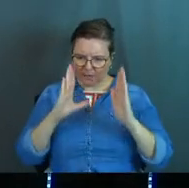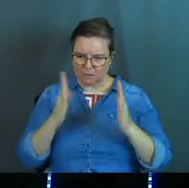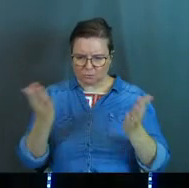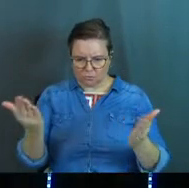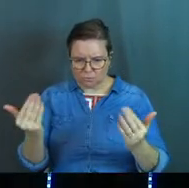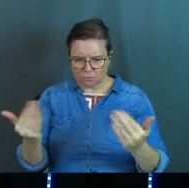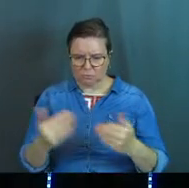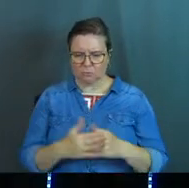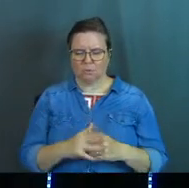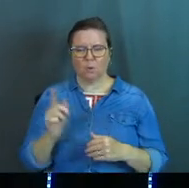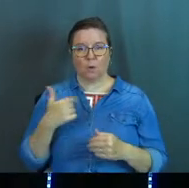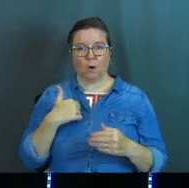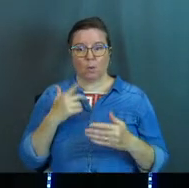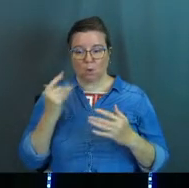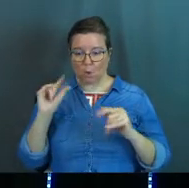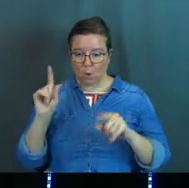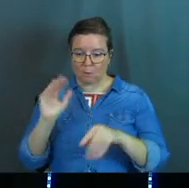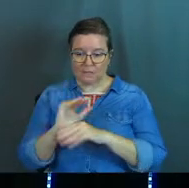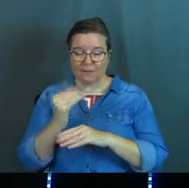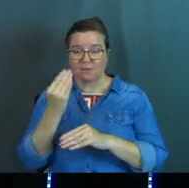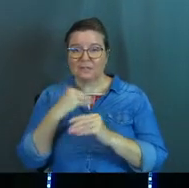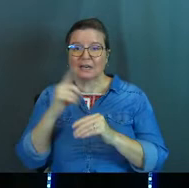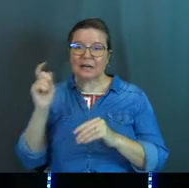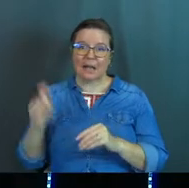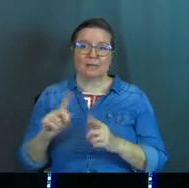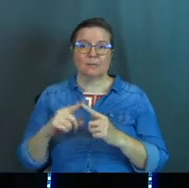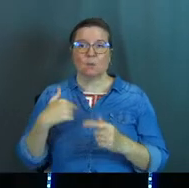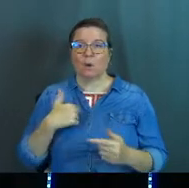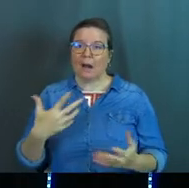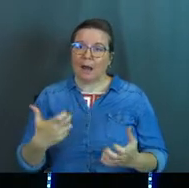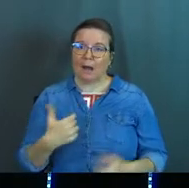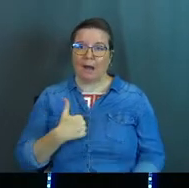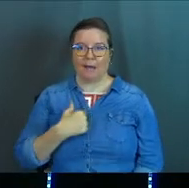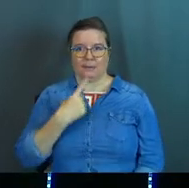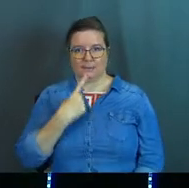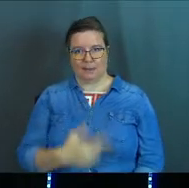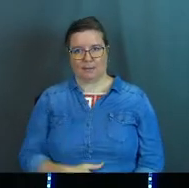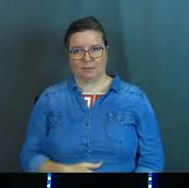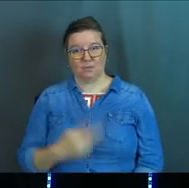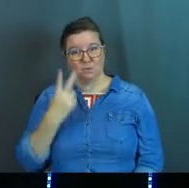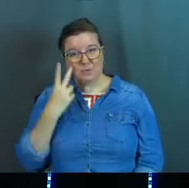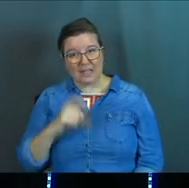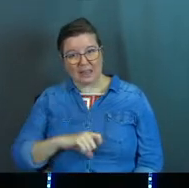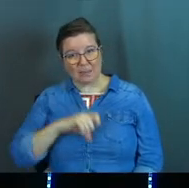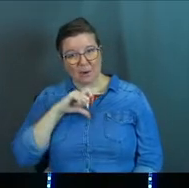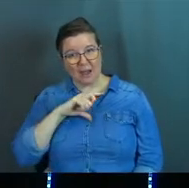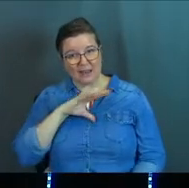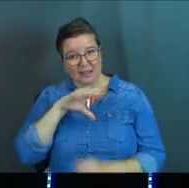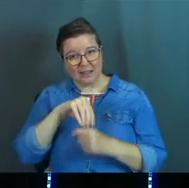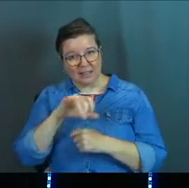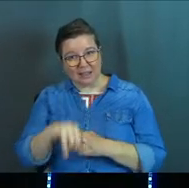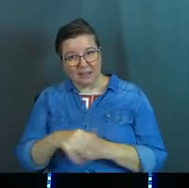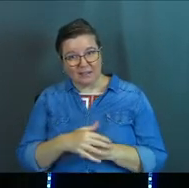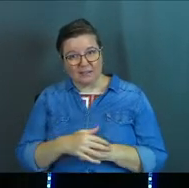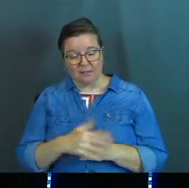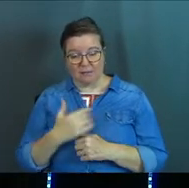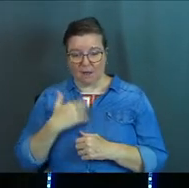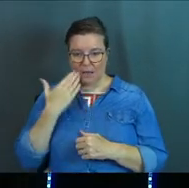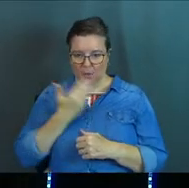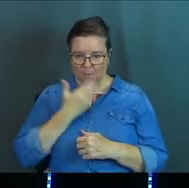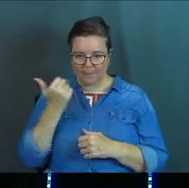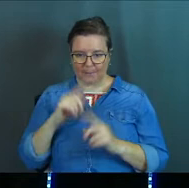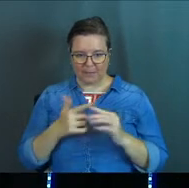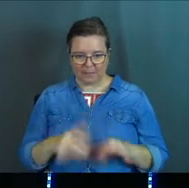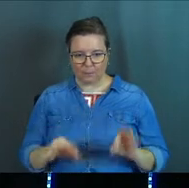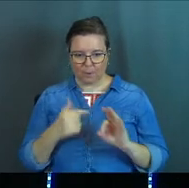attention. Where we go tonight for dinner, it has to be what I say. Do you see the pride there? Not only do I know best,